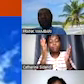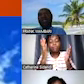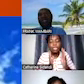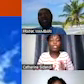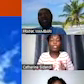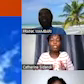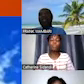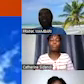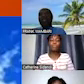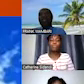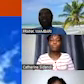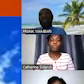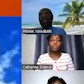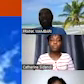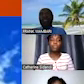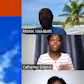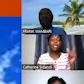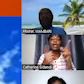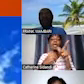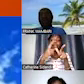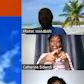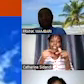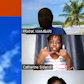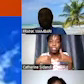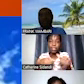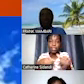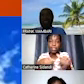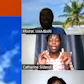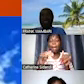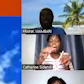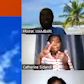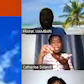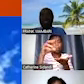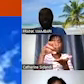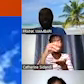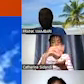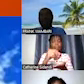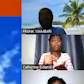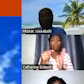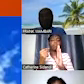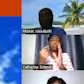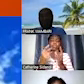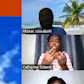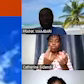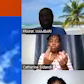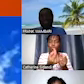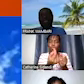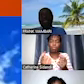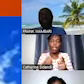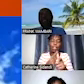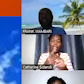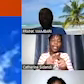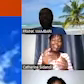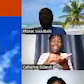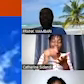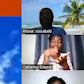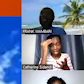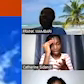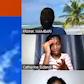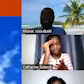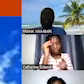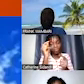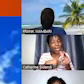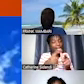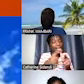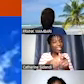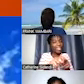happened and try to pick pieces and learn from it. The other thing is you need to forgive.